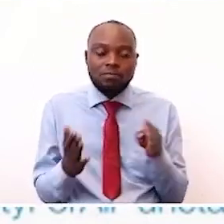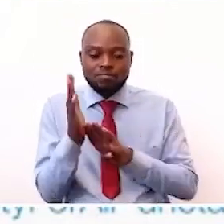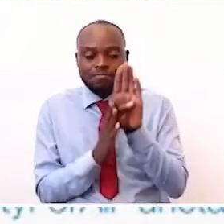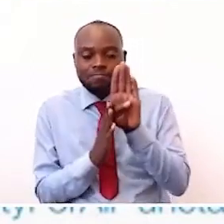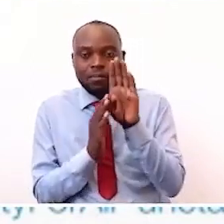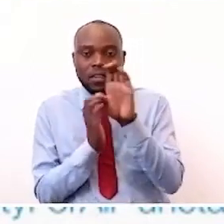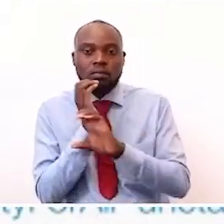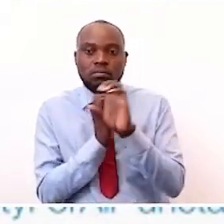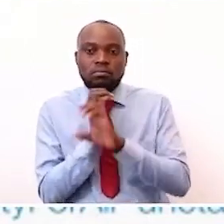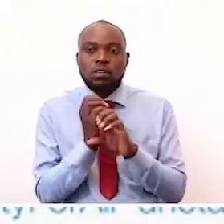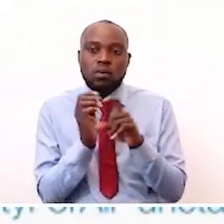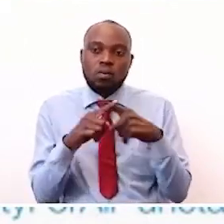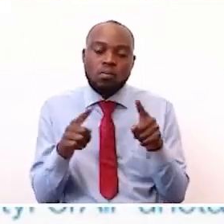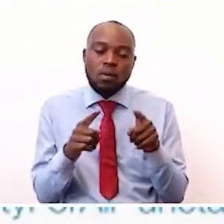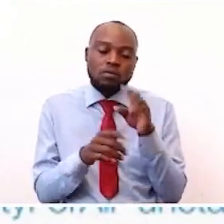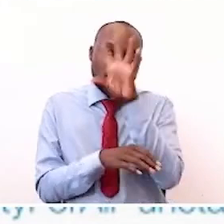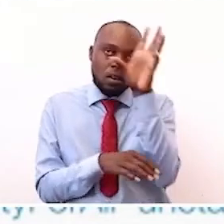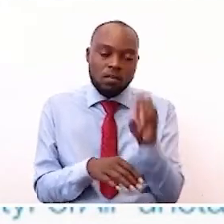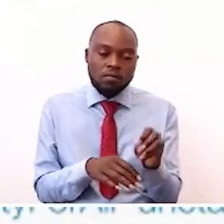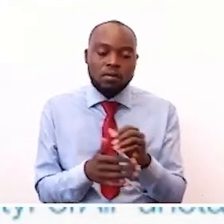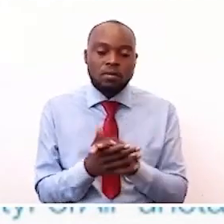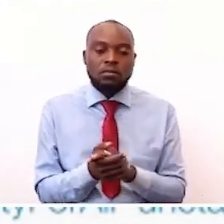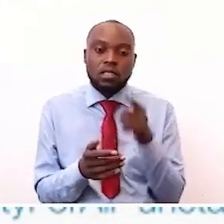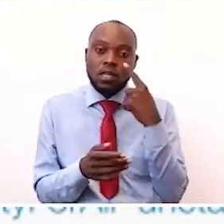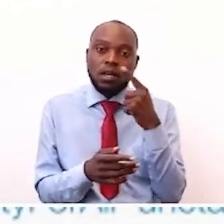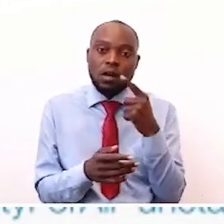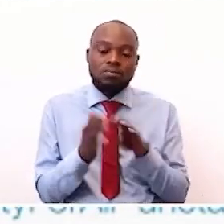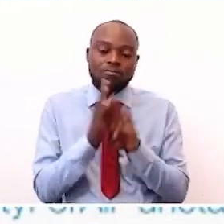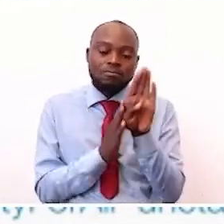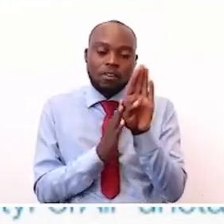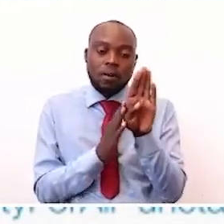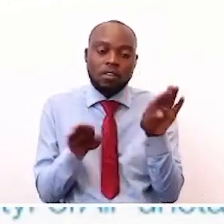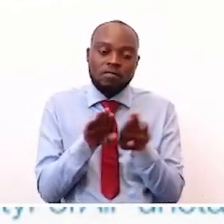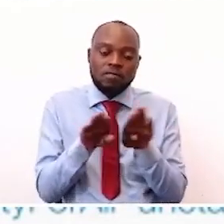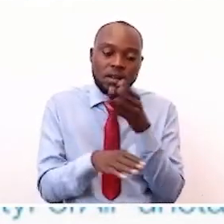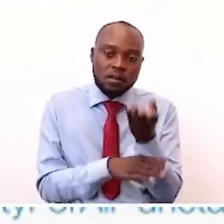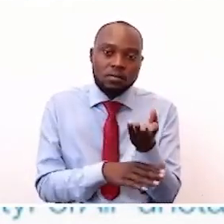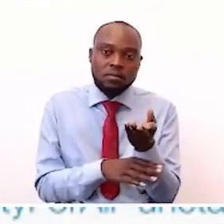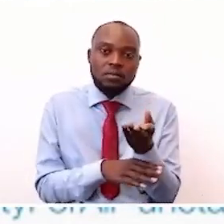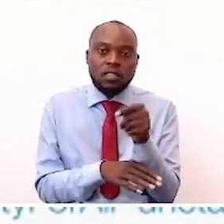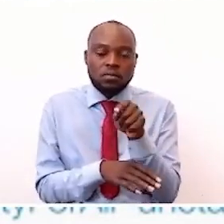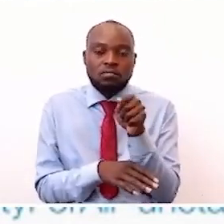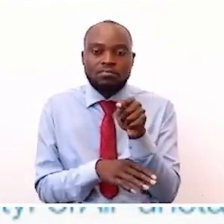countries, and particularly Africa. When you look at the development gap like that, the gap is now